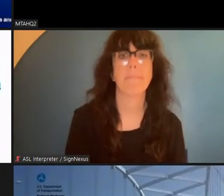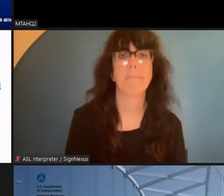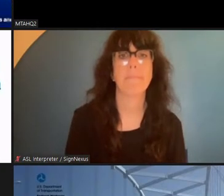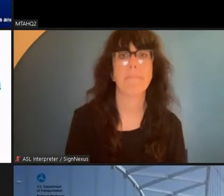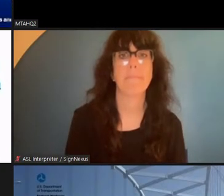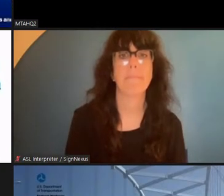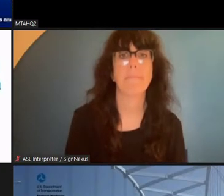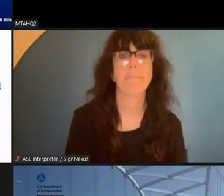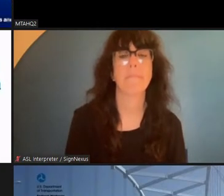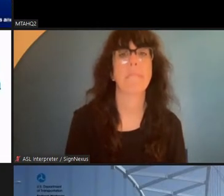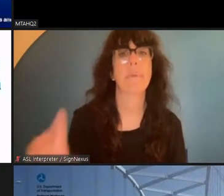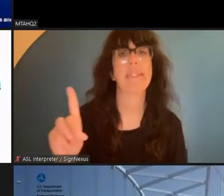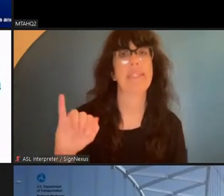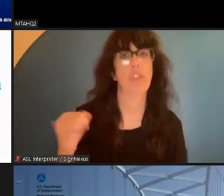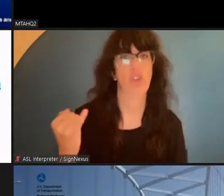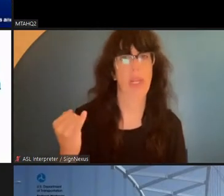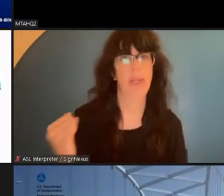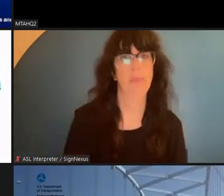dj